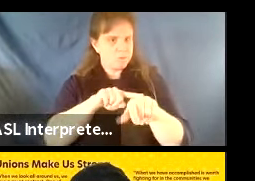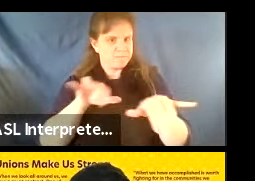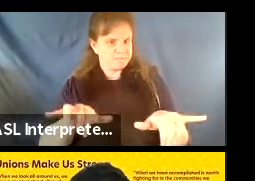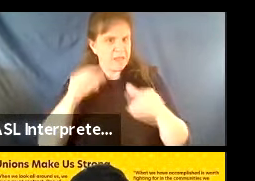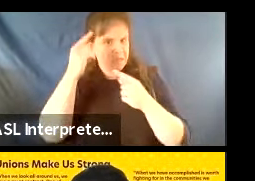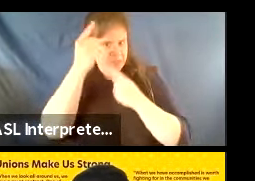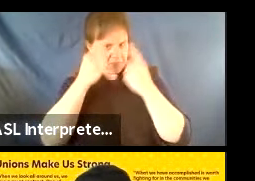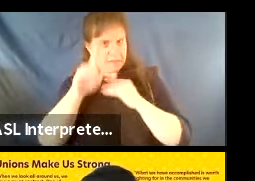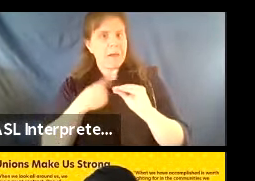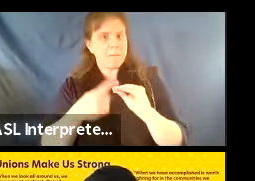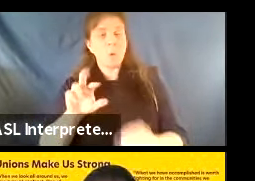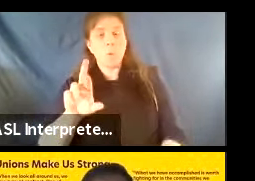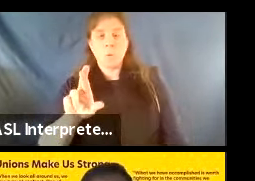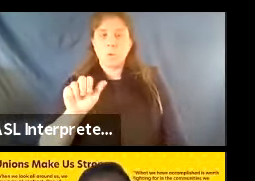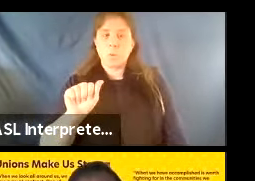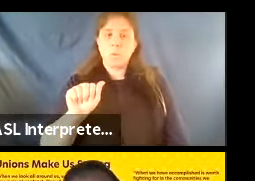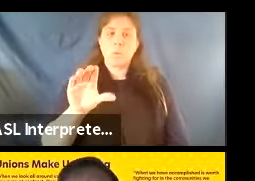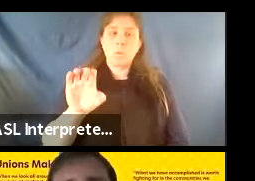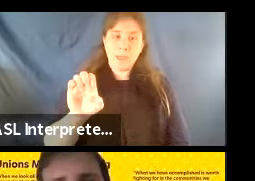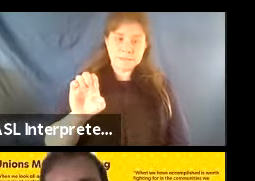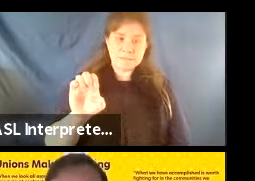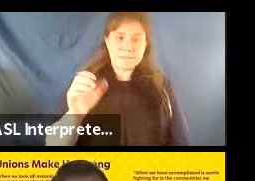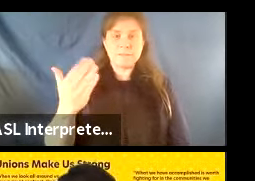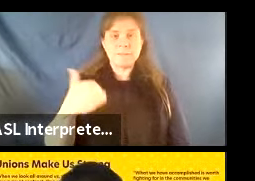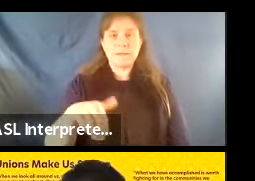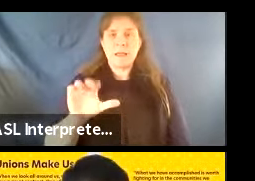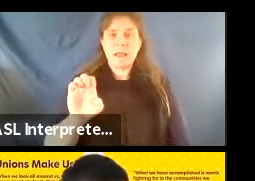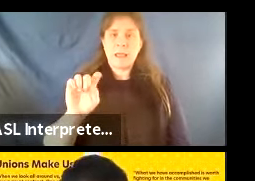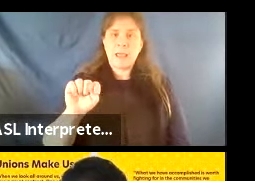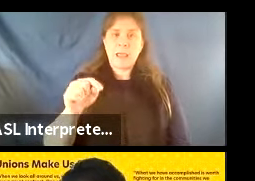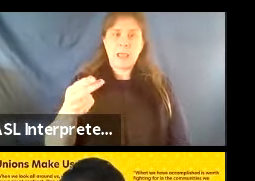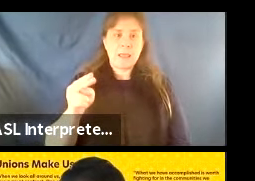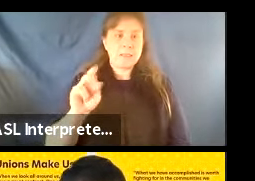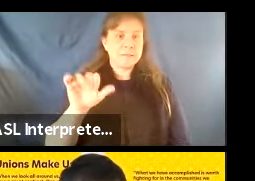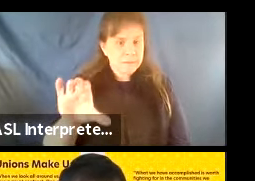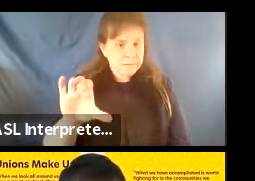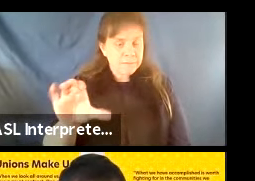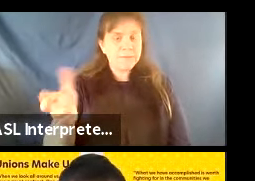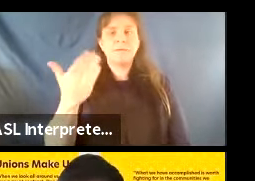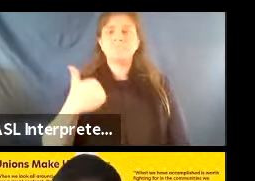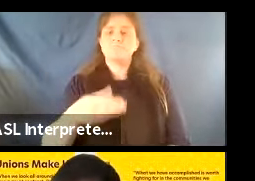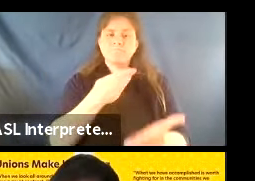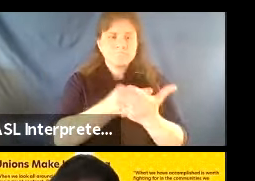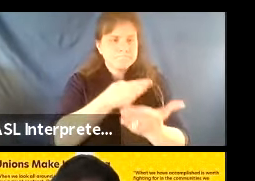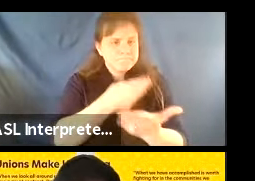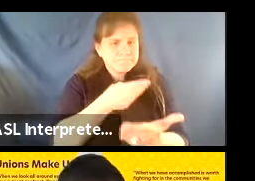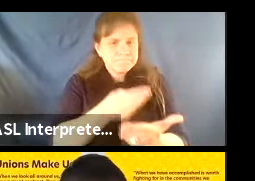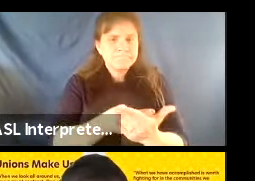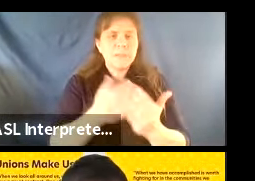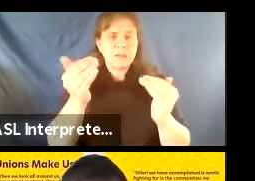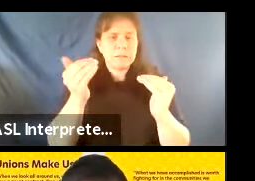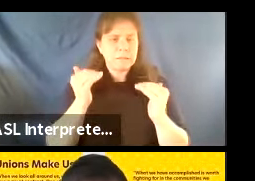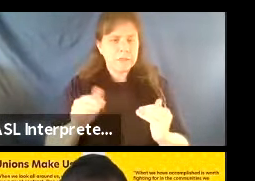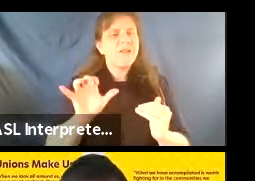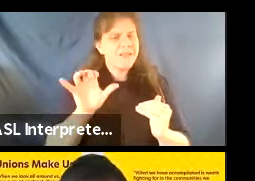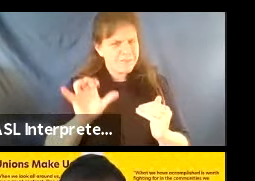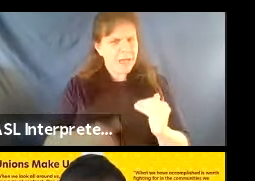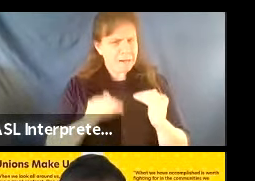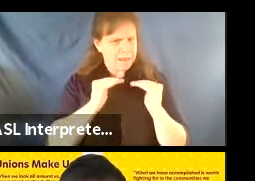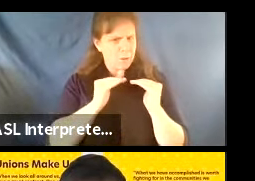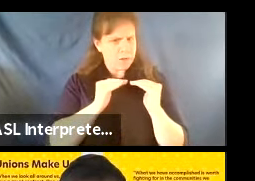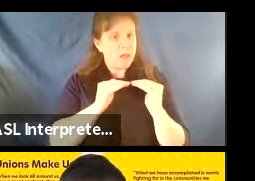racial and ethnic and socioeconomic equity, but we also want to think about equity in terms of ability. And I want to